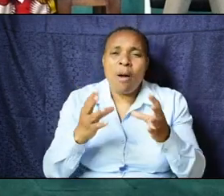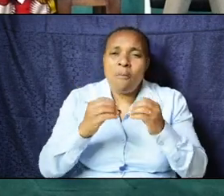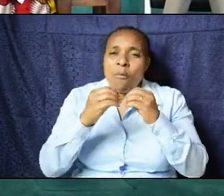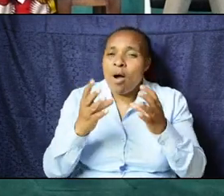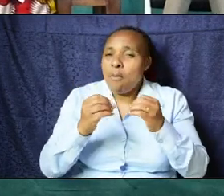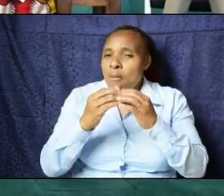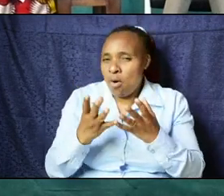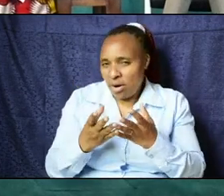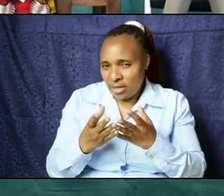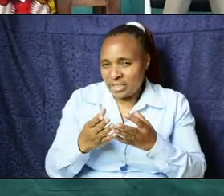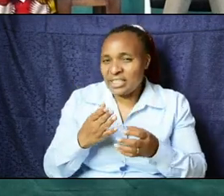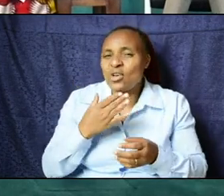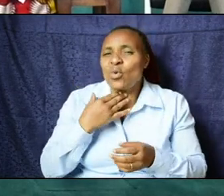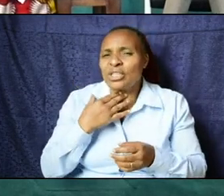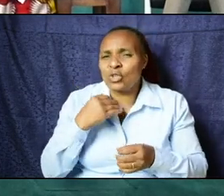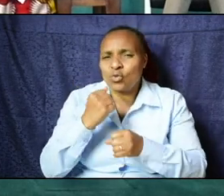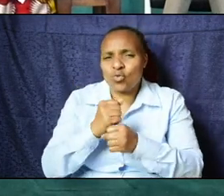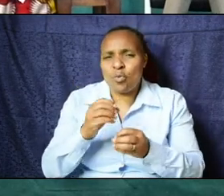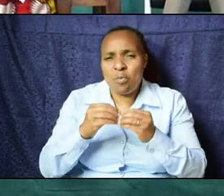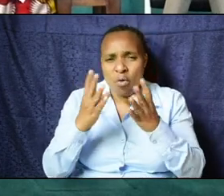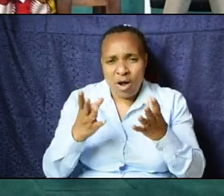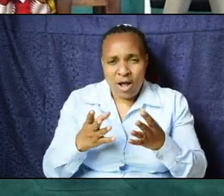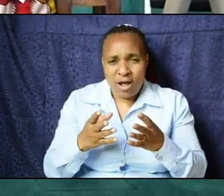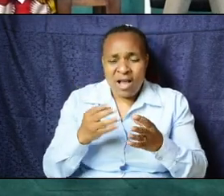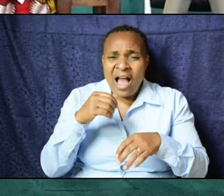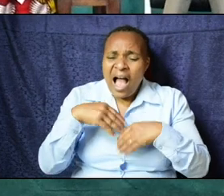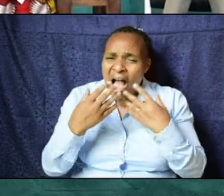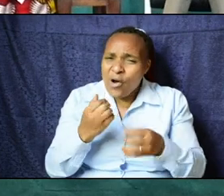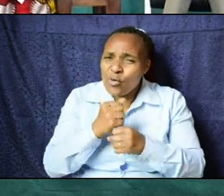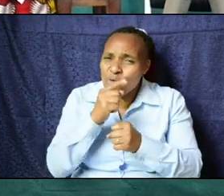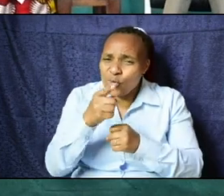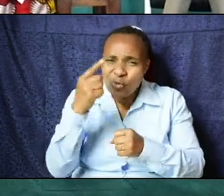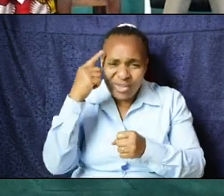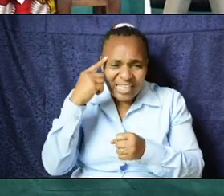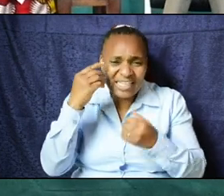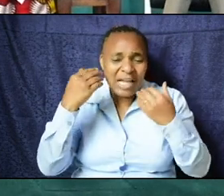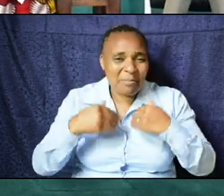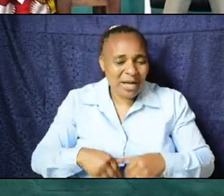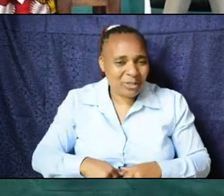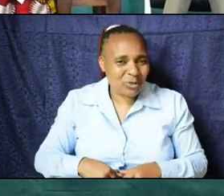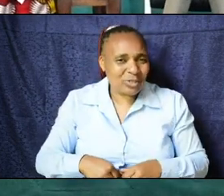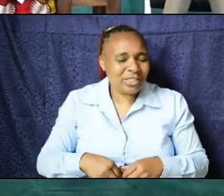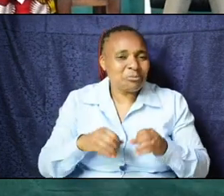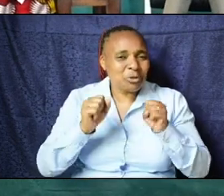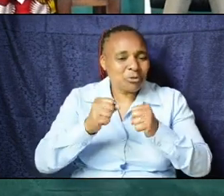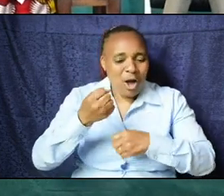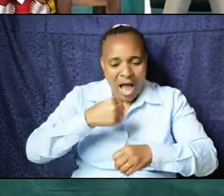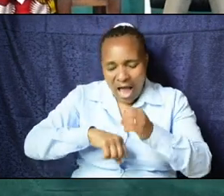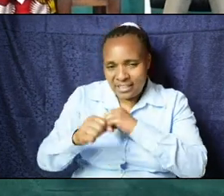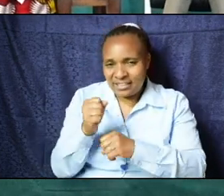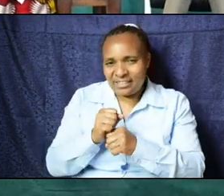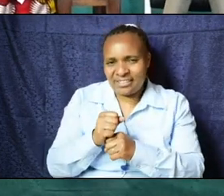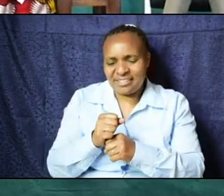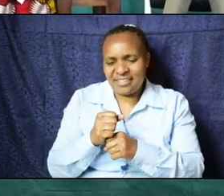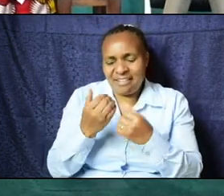more. Exactly. And how do you think you'll that person react if you told them that verse, Salman?